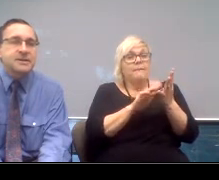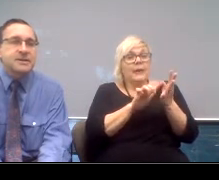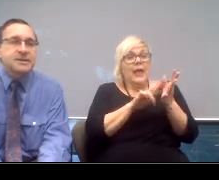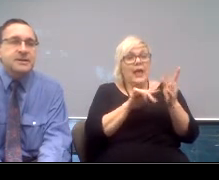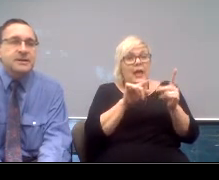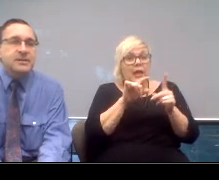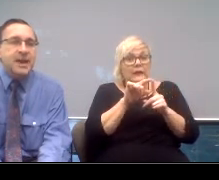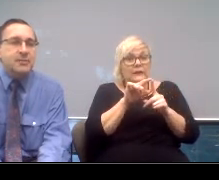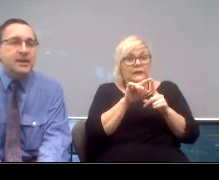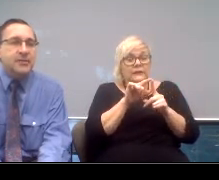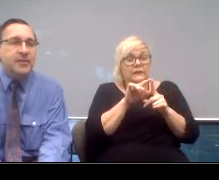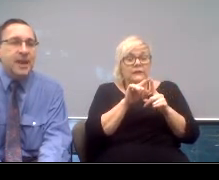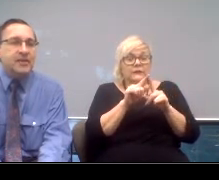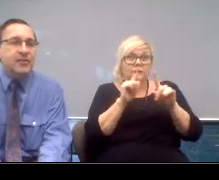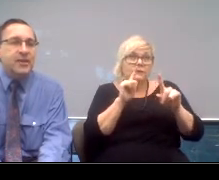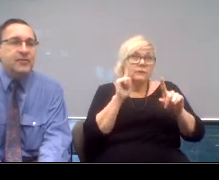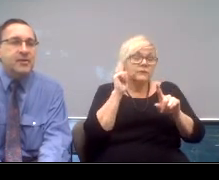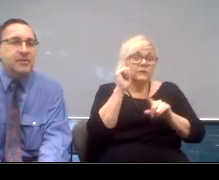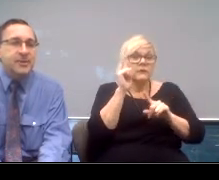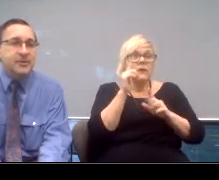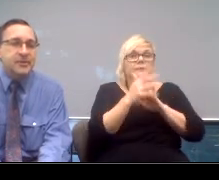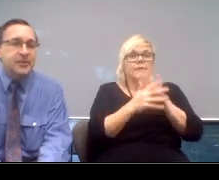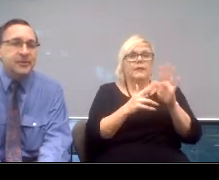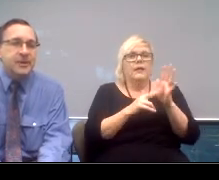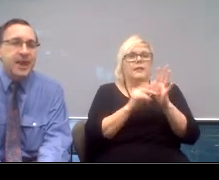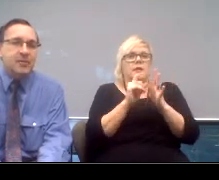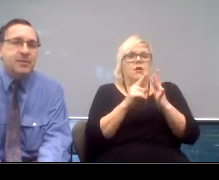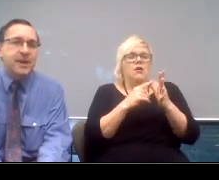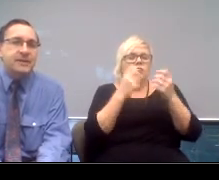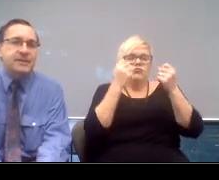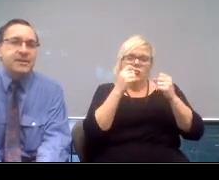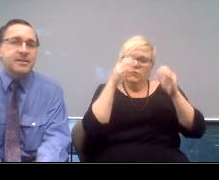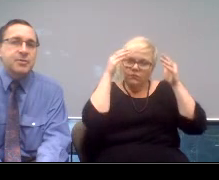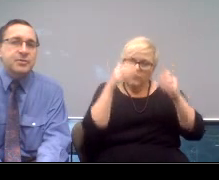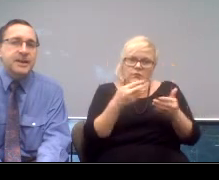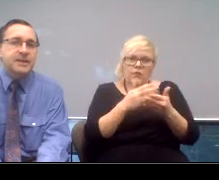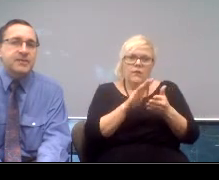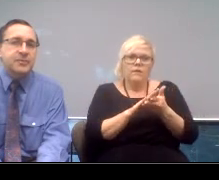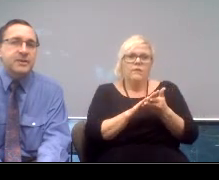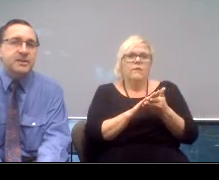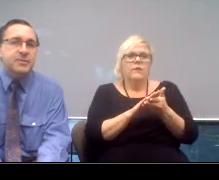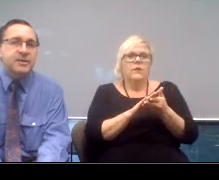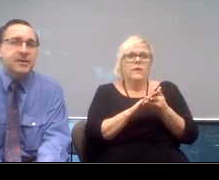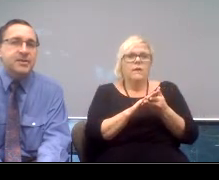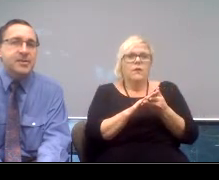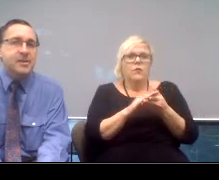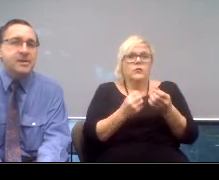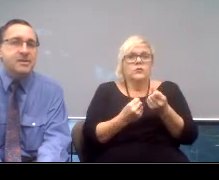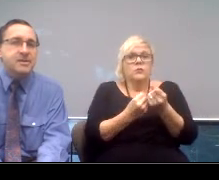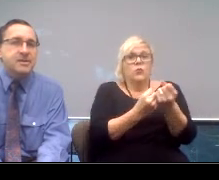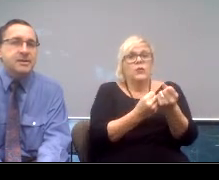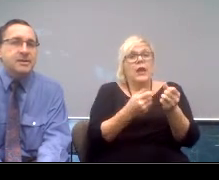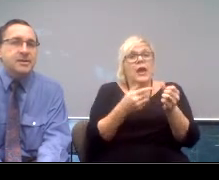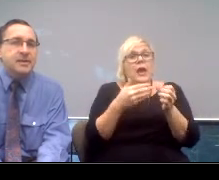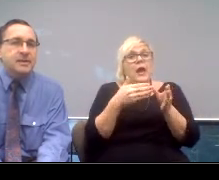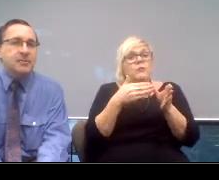Territory. That means that the agency is very focused on how we meet the support needs of participants in those